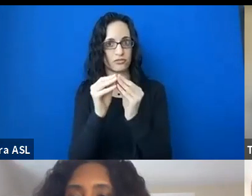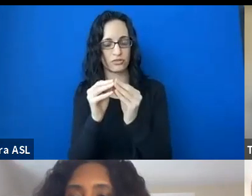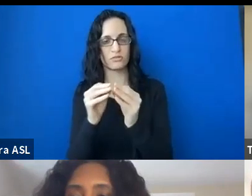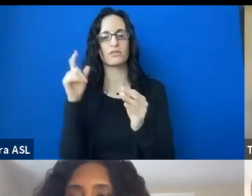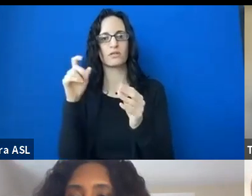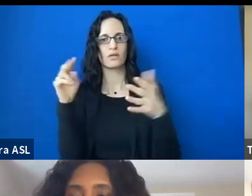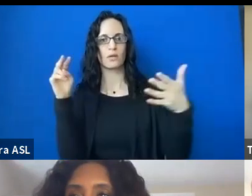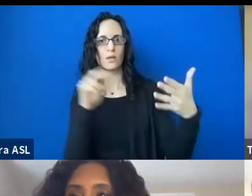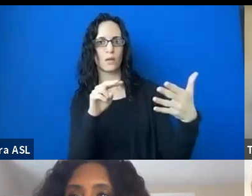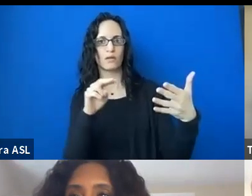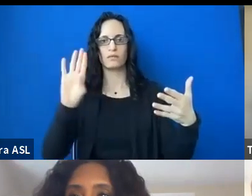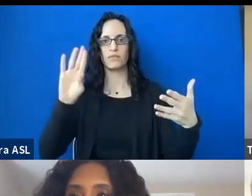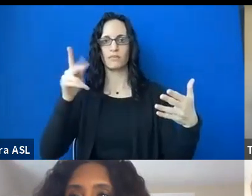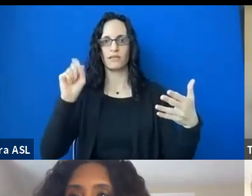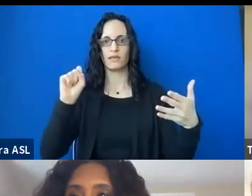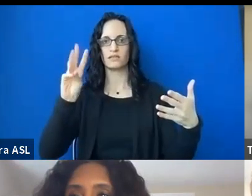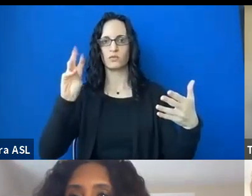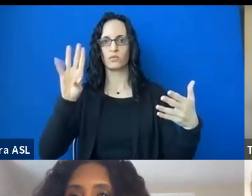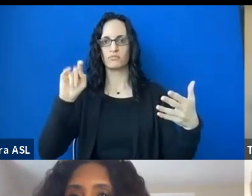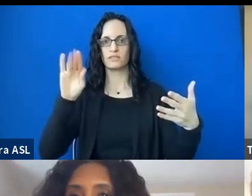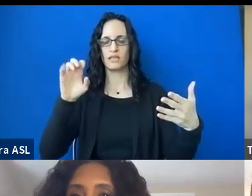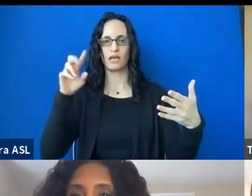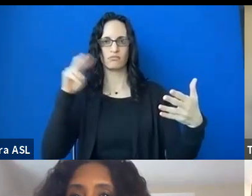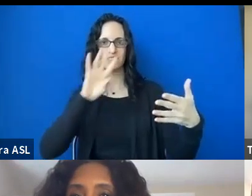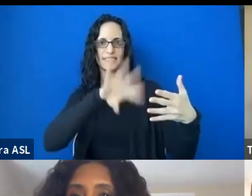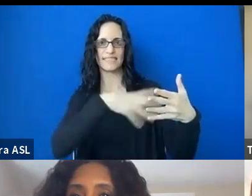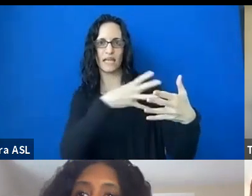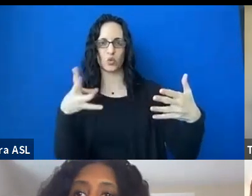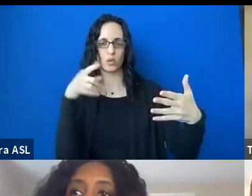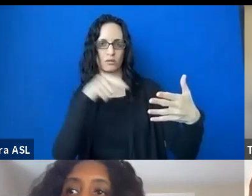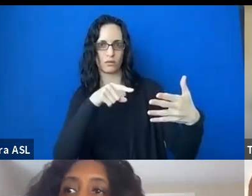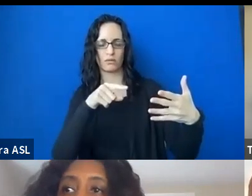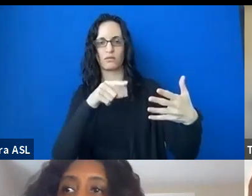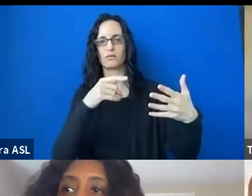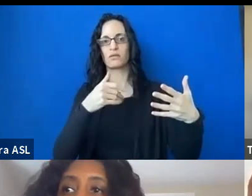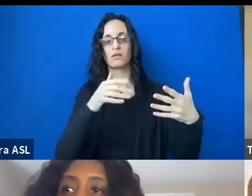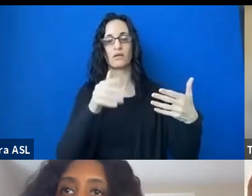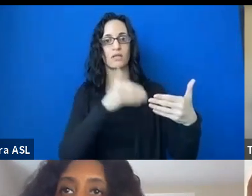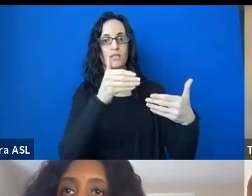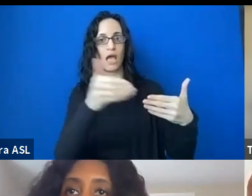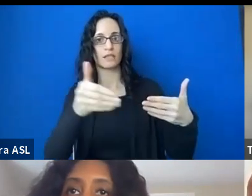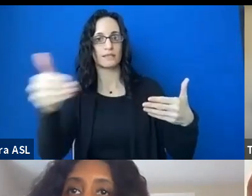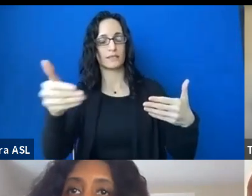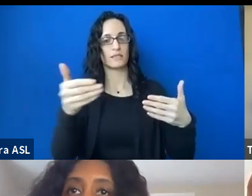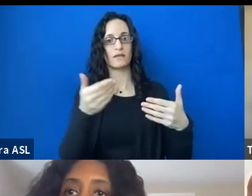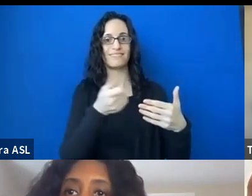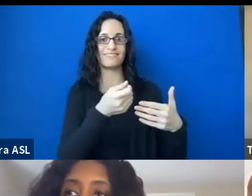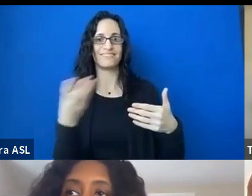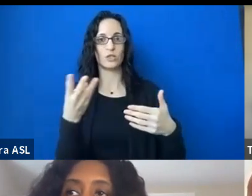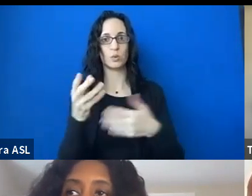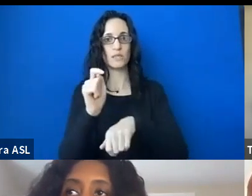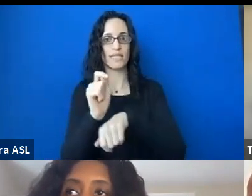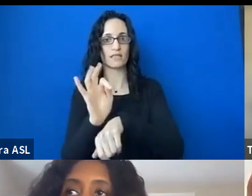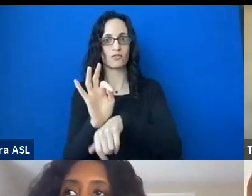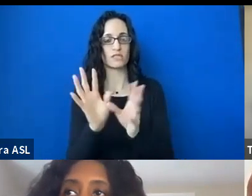refer to the BPS website. We've scheduled out our next few task force